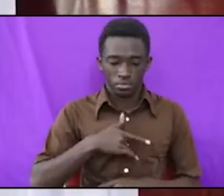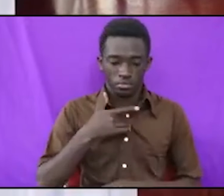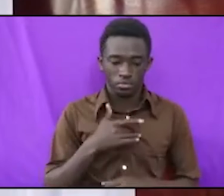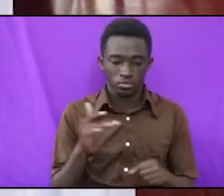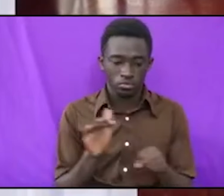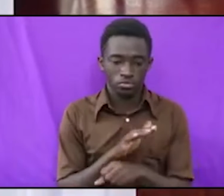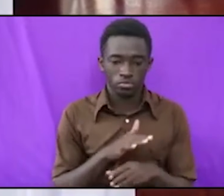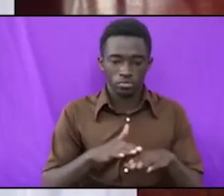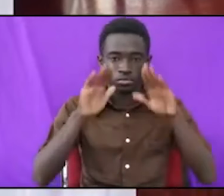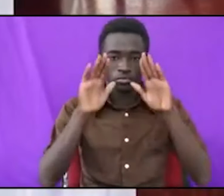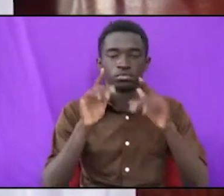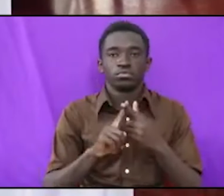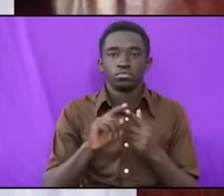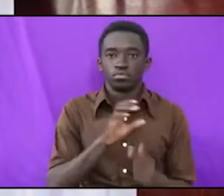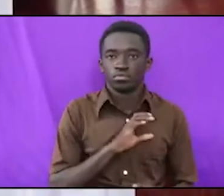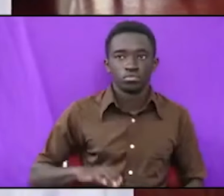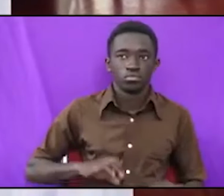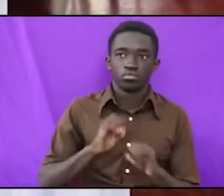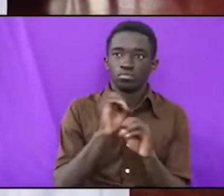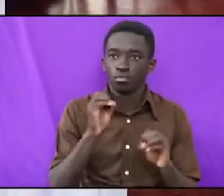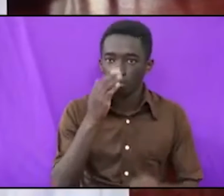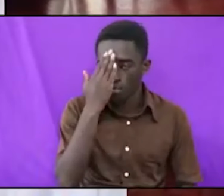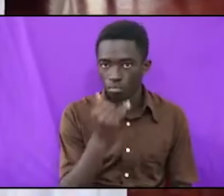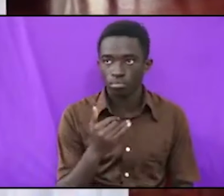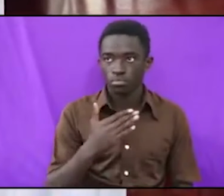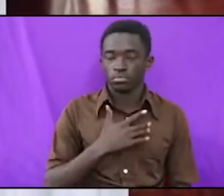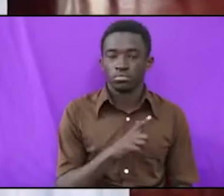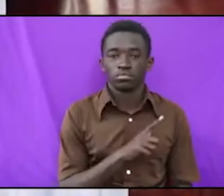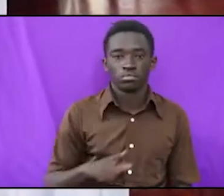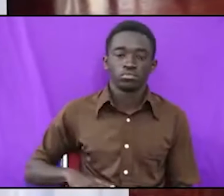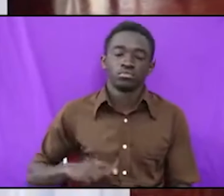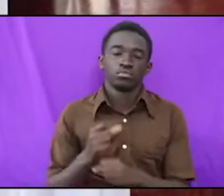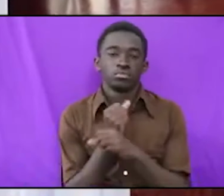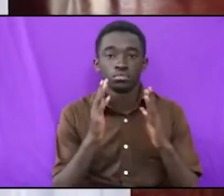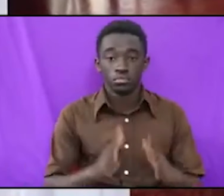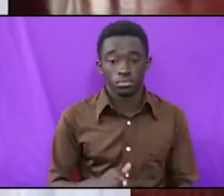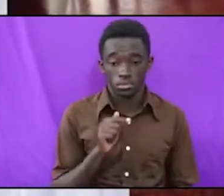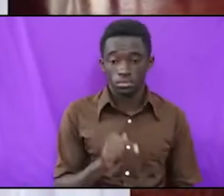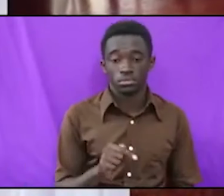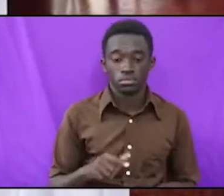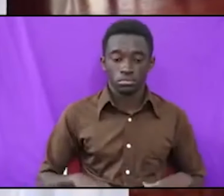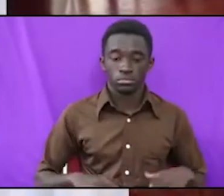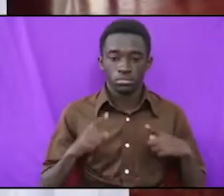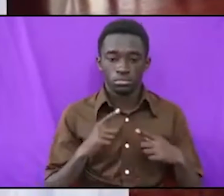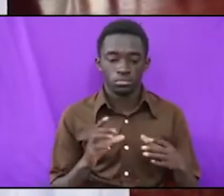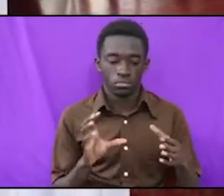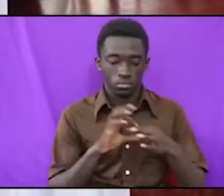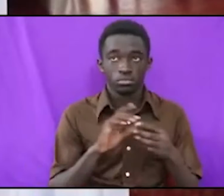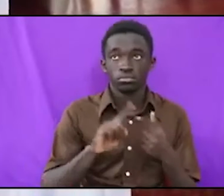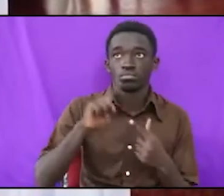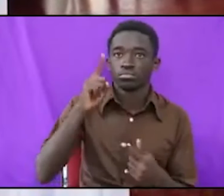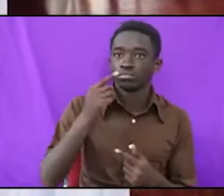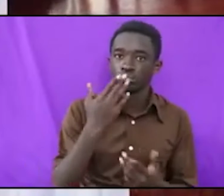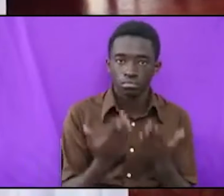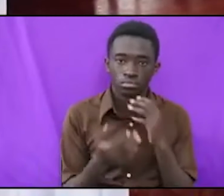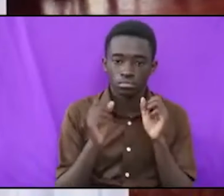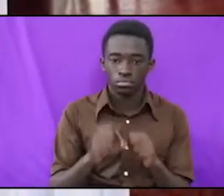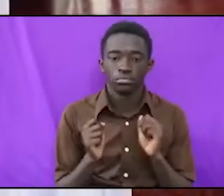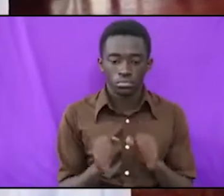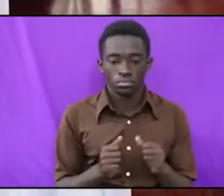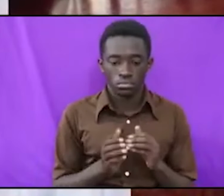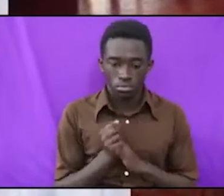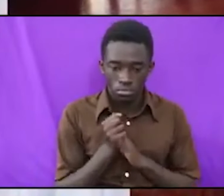Christ, that he is my Lord and Savior, that I'm aligned to him so that he can lead me in life. And so we had